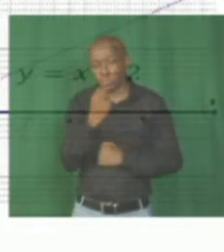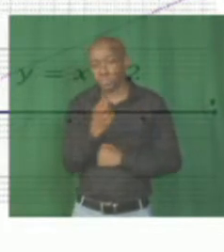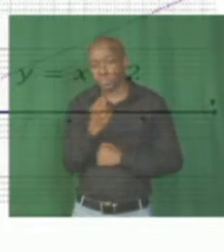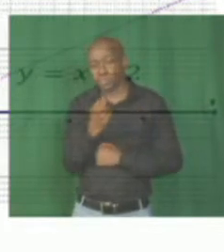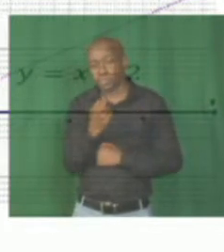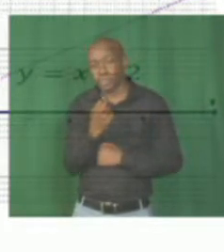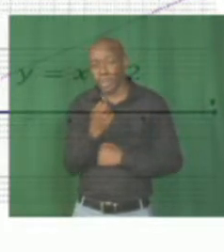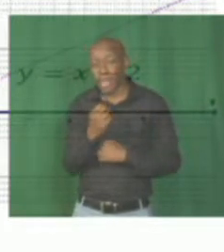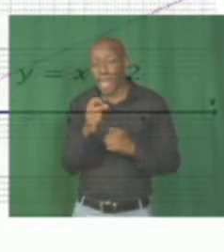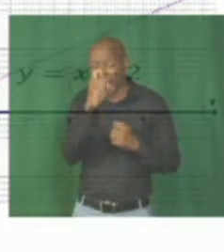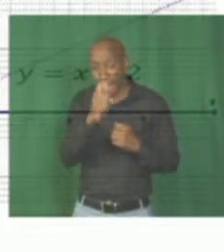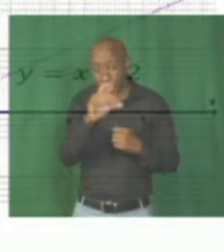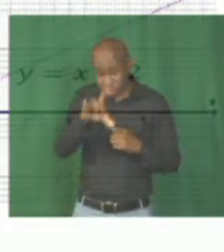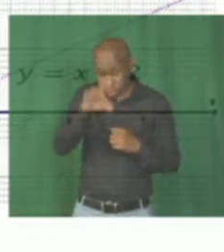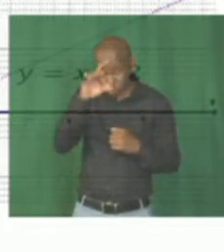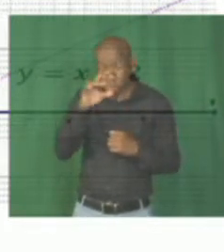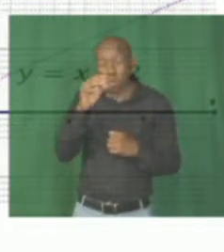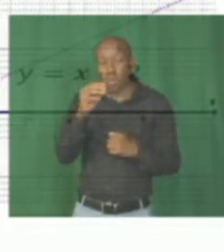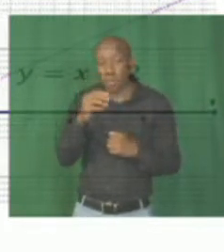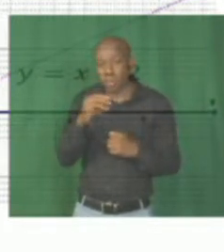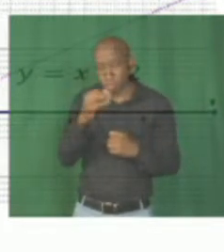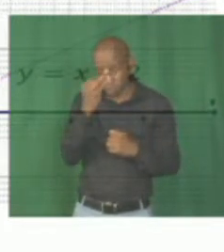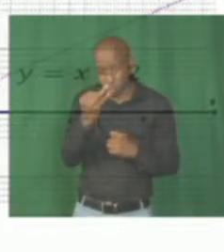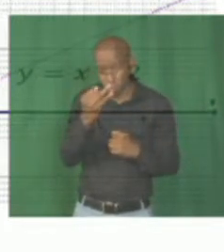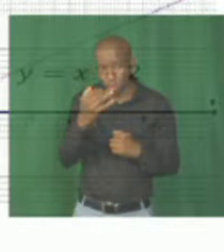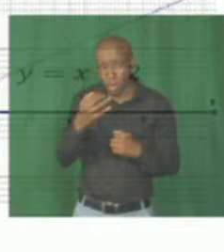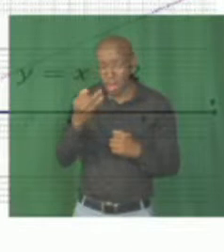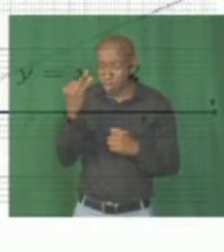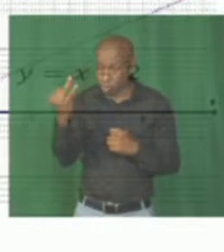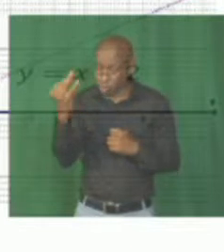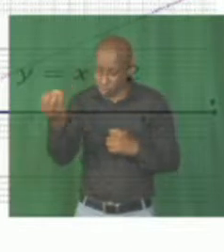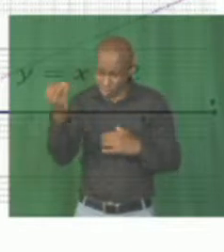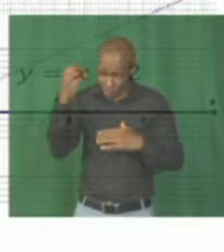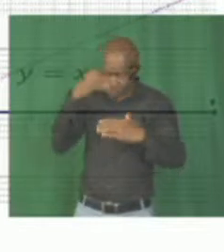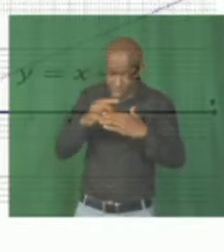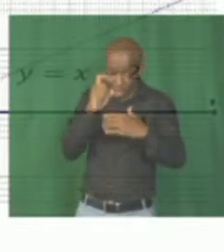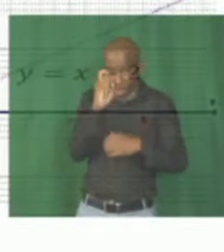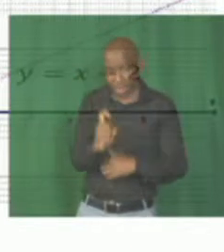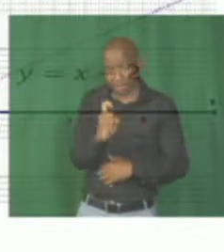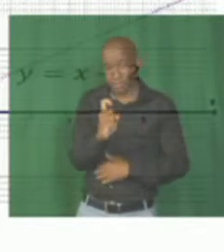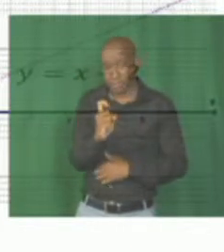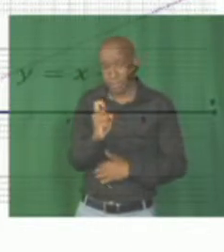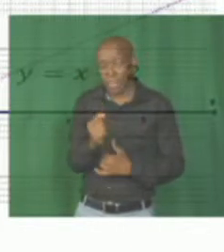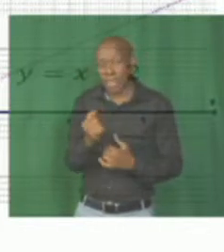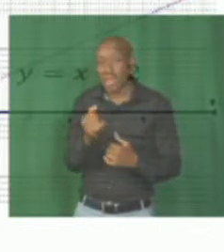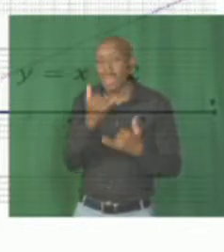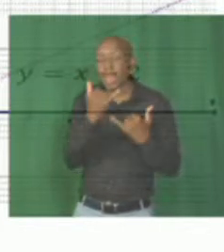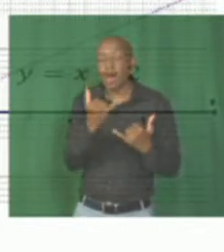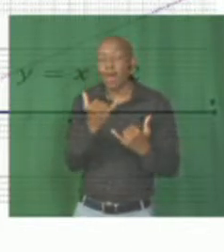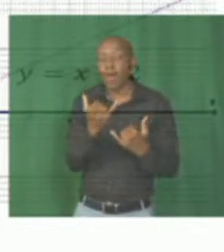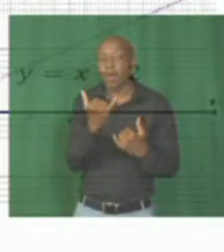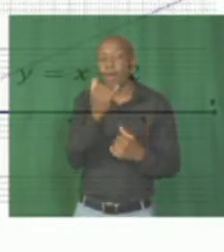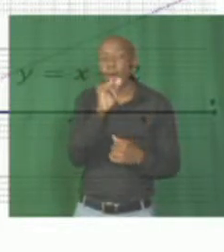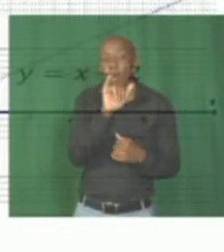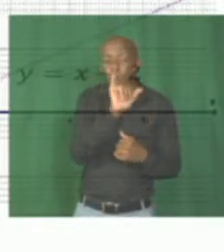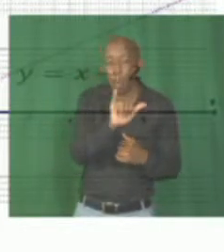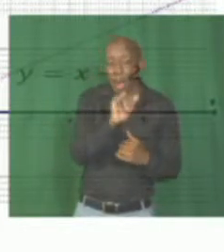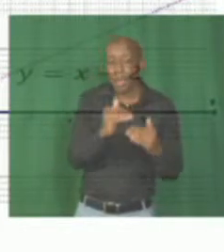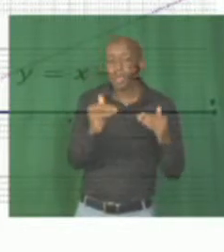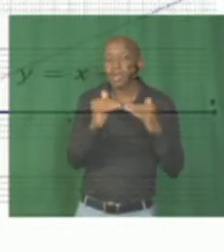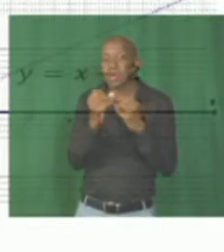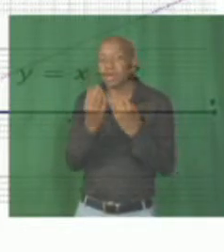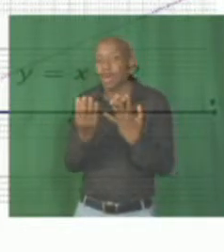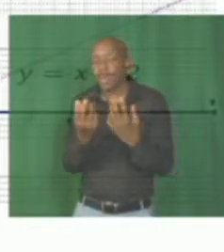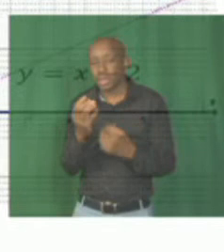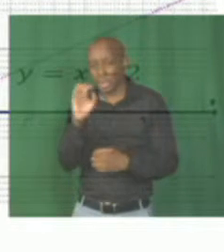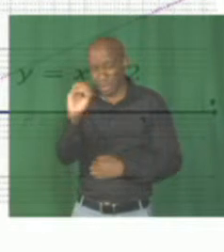where x is equal to 2. If you substitute now, when we're drawing the line here, when x is equal to 2, it means y is equal to 0. And then the